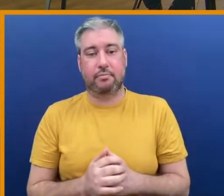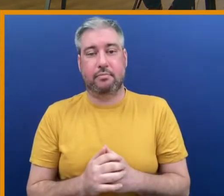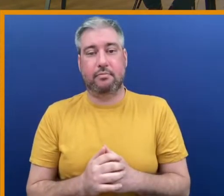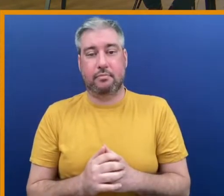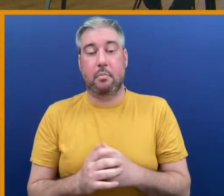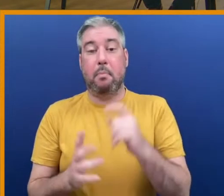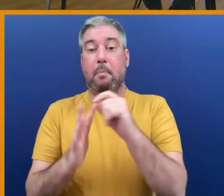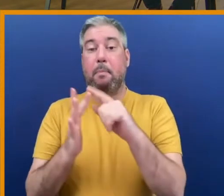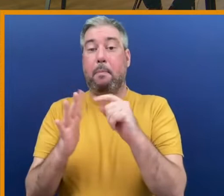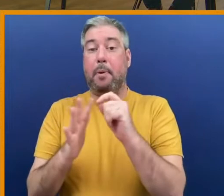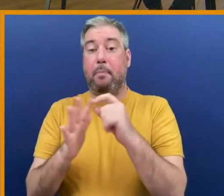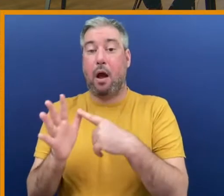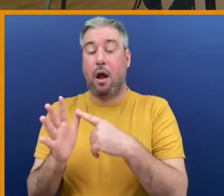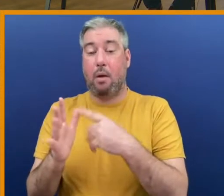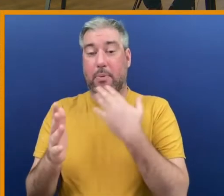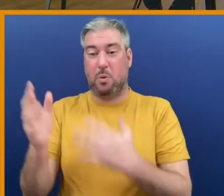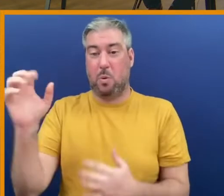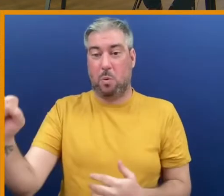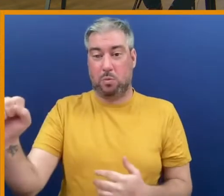the motion.